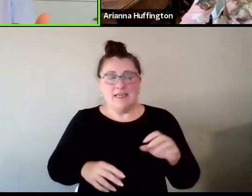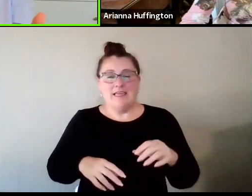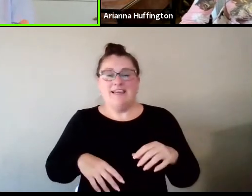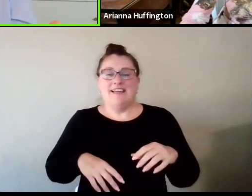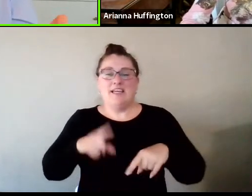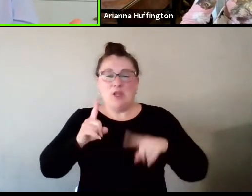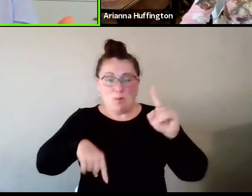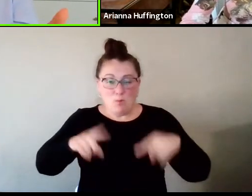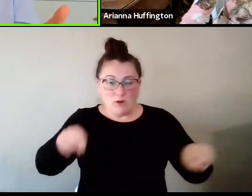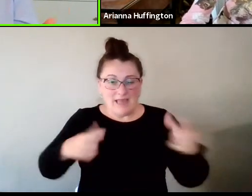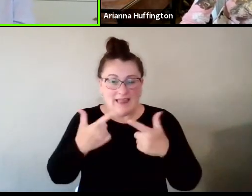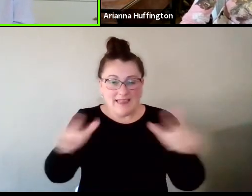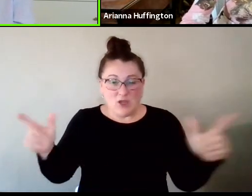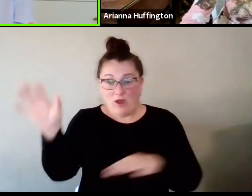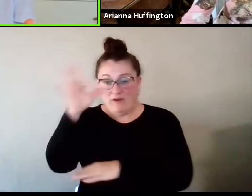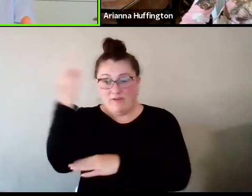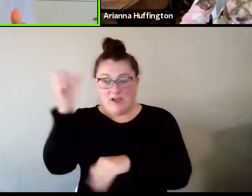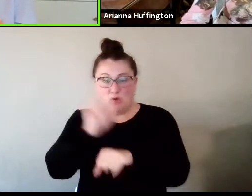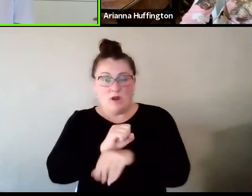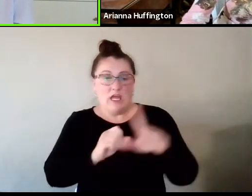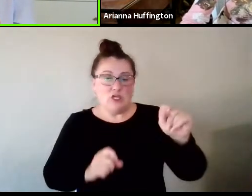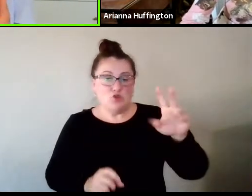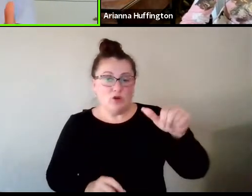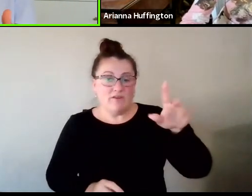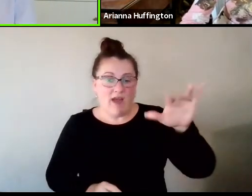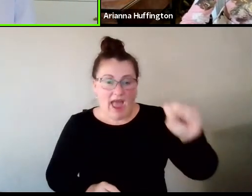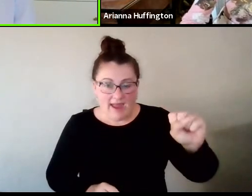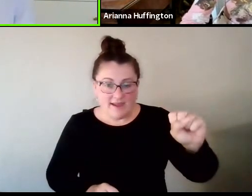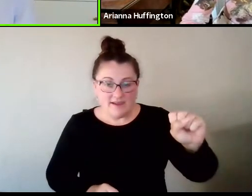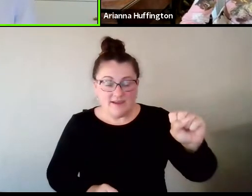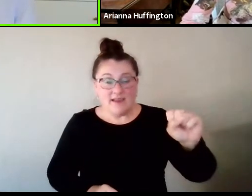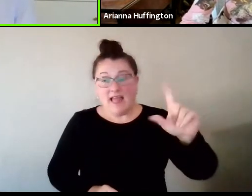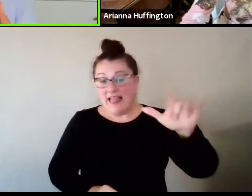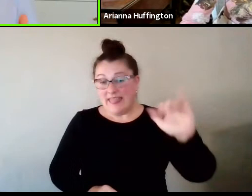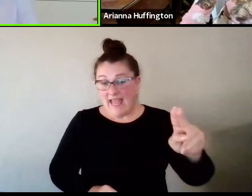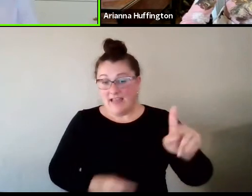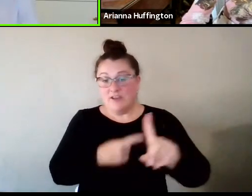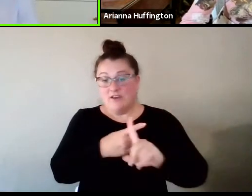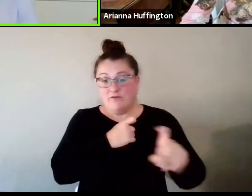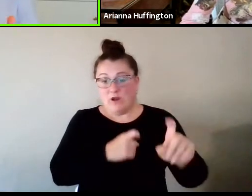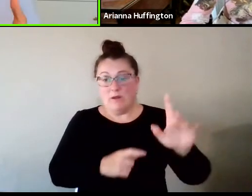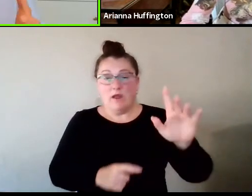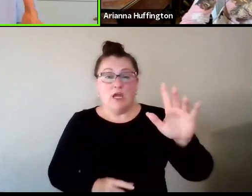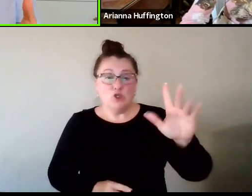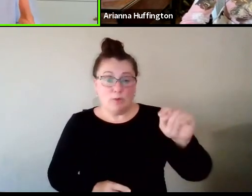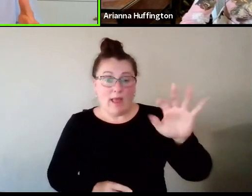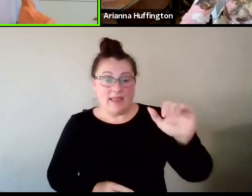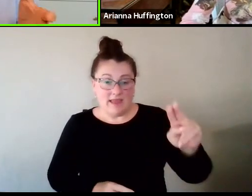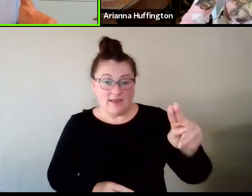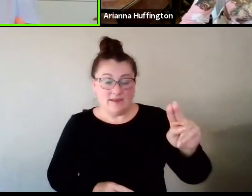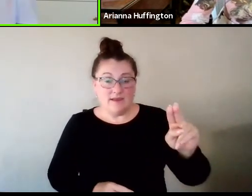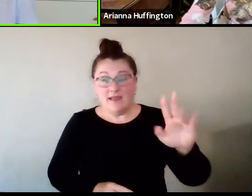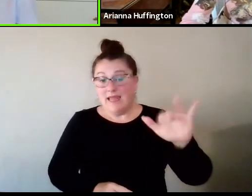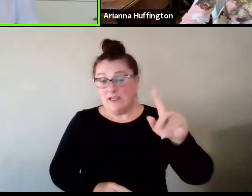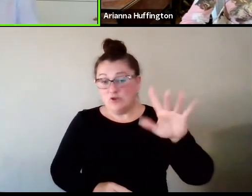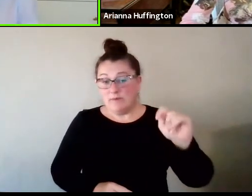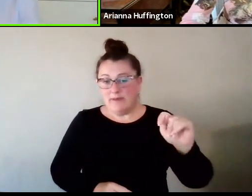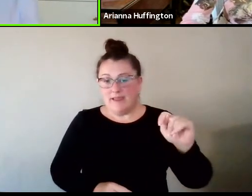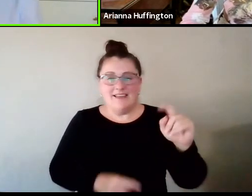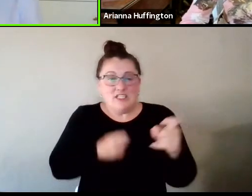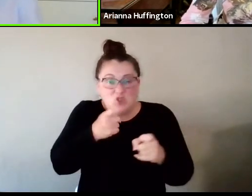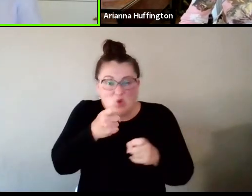you know that in French, work is travail, which comes from Latin tripalium, which is an instrument of